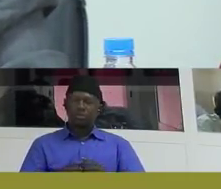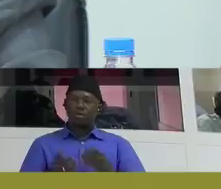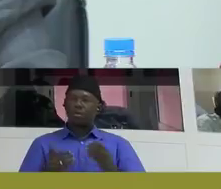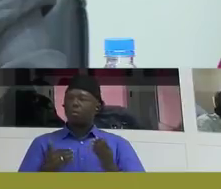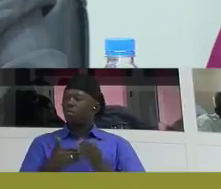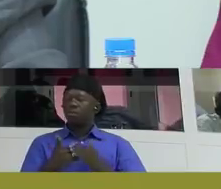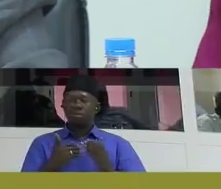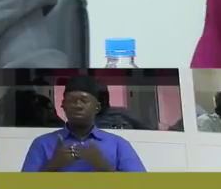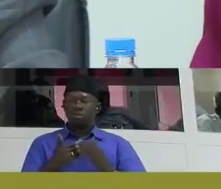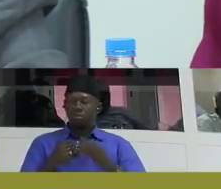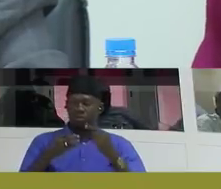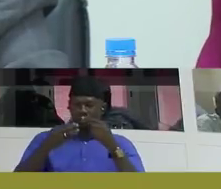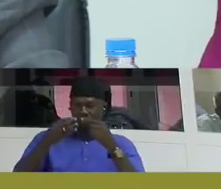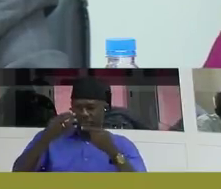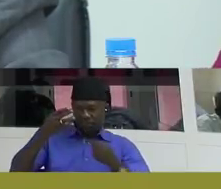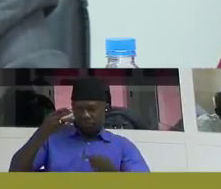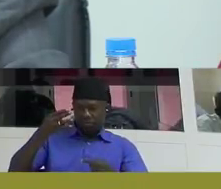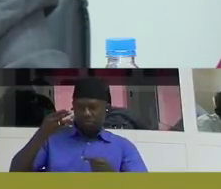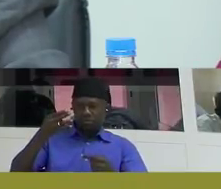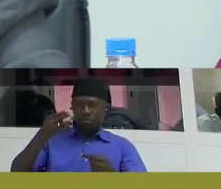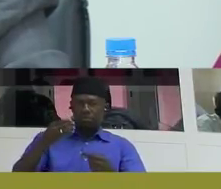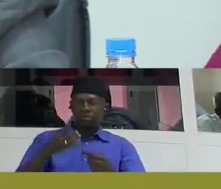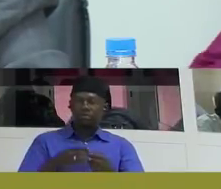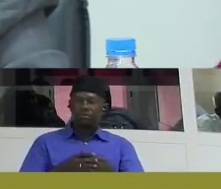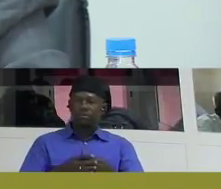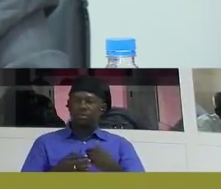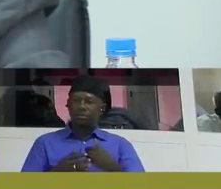most of it, I am